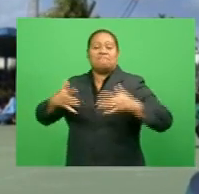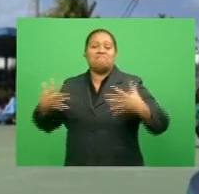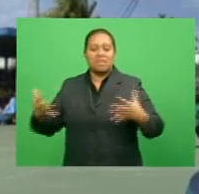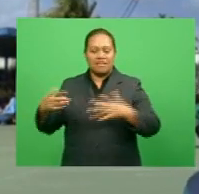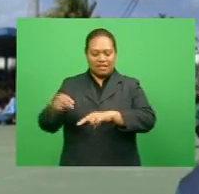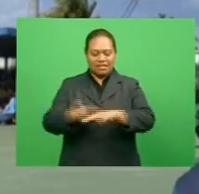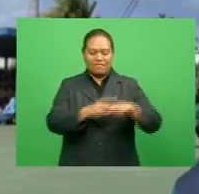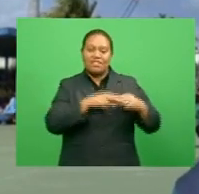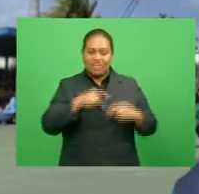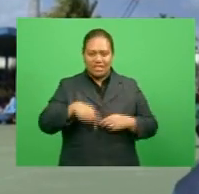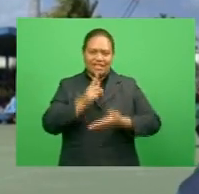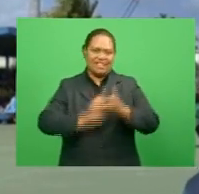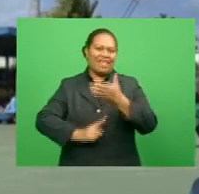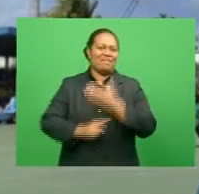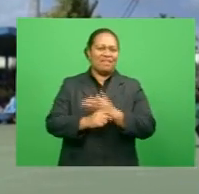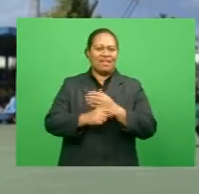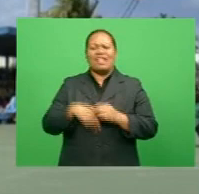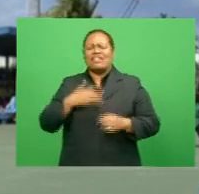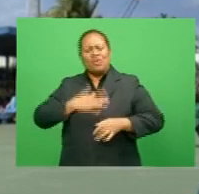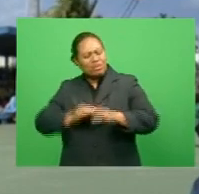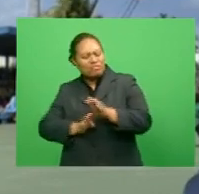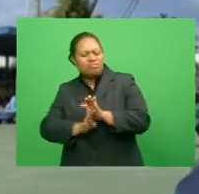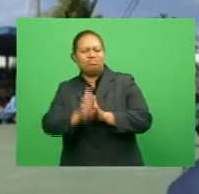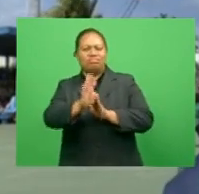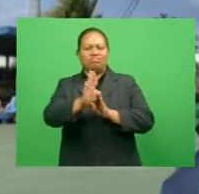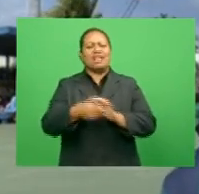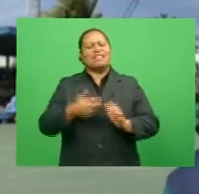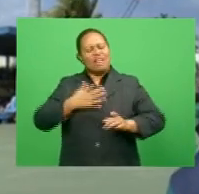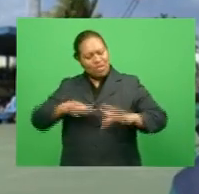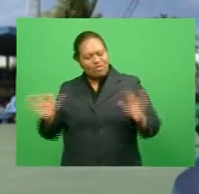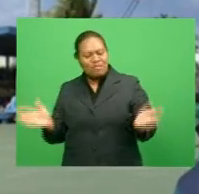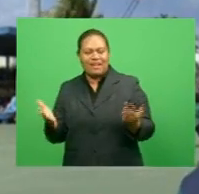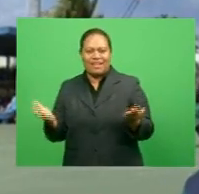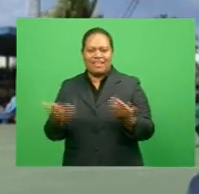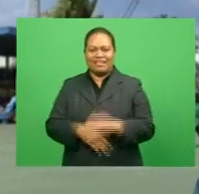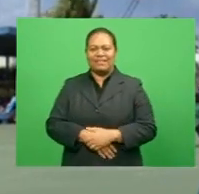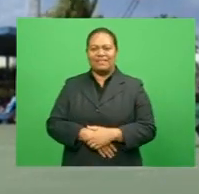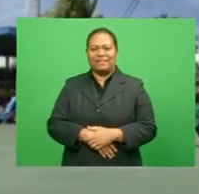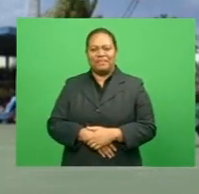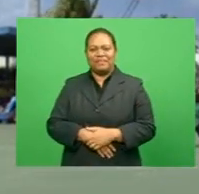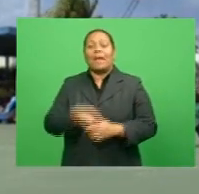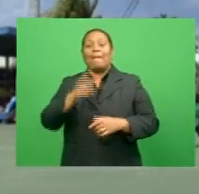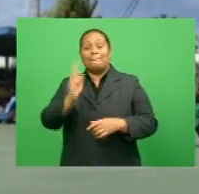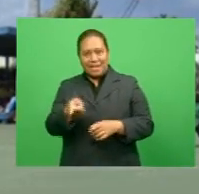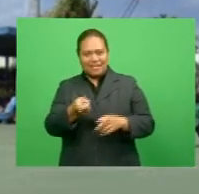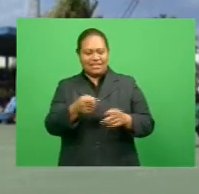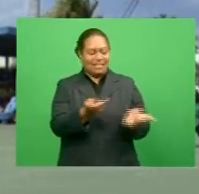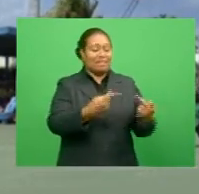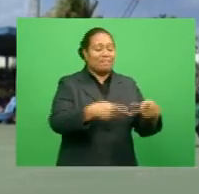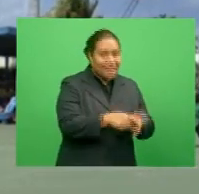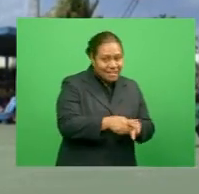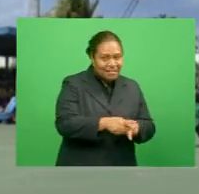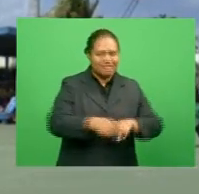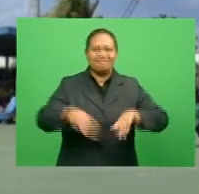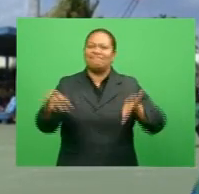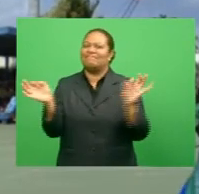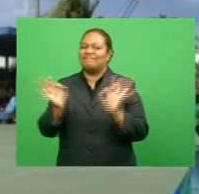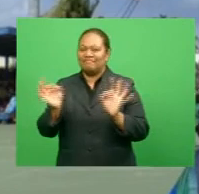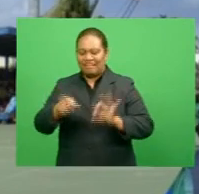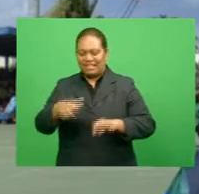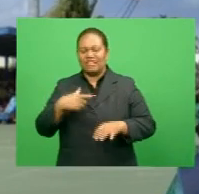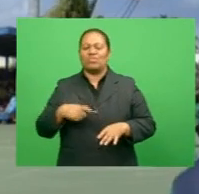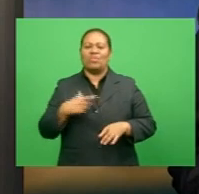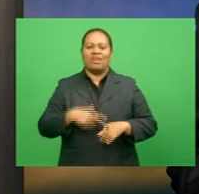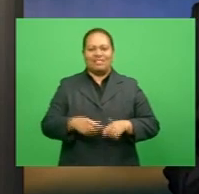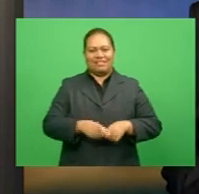and every sport is wanting to grow and every sport is wanting to play. That the venues are limited, and you have to fight for